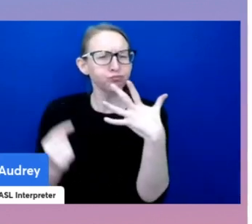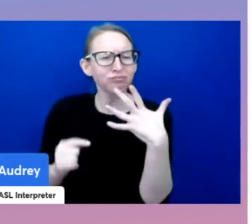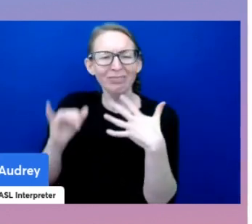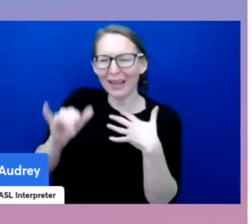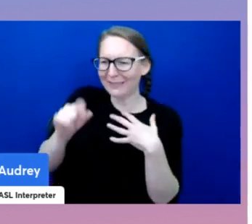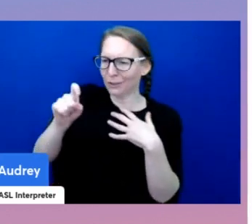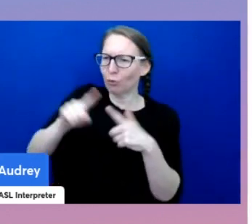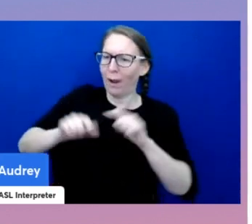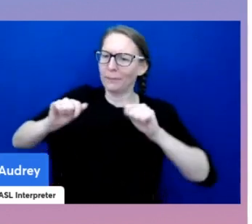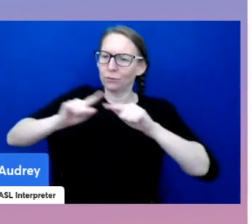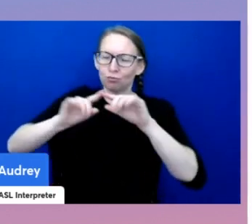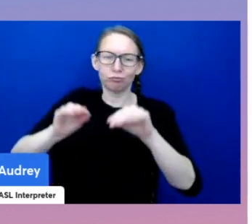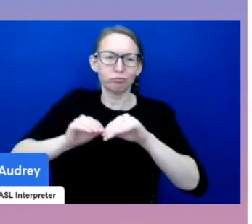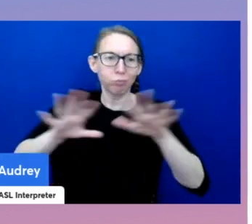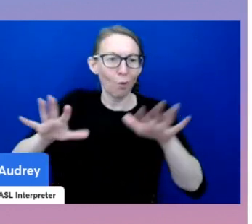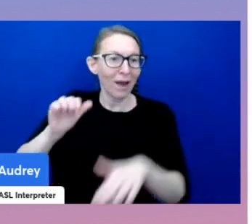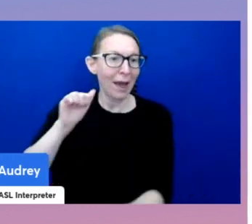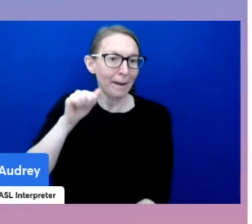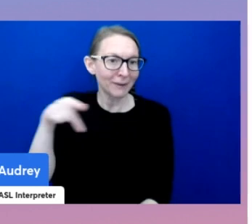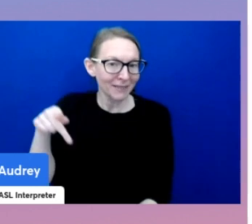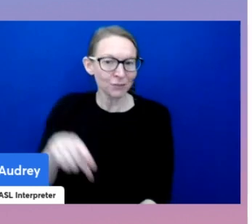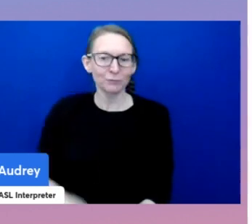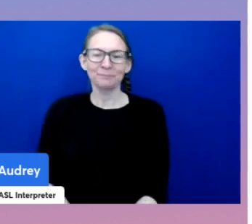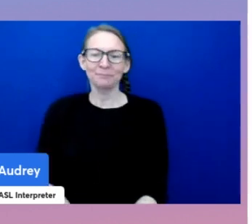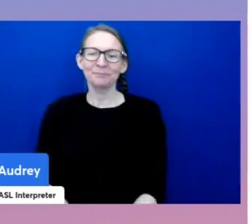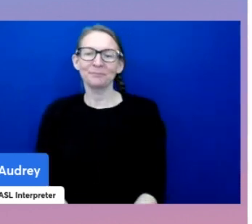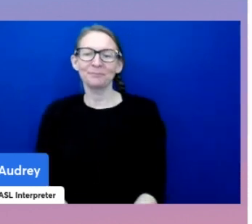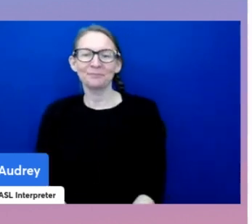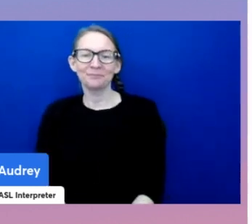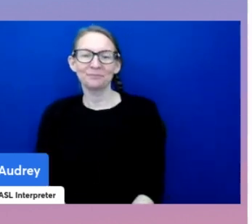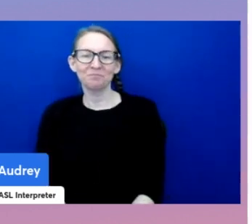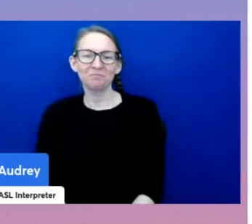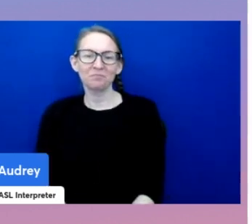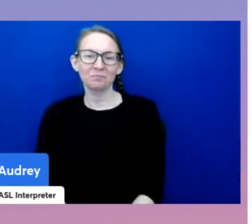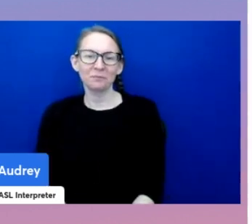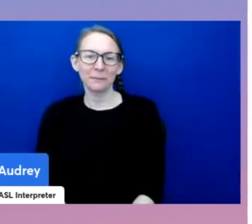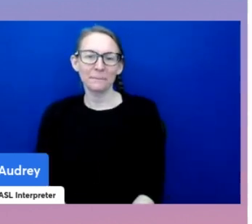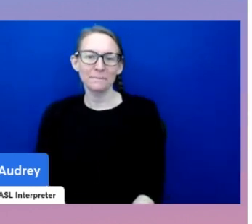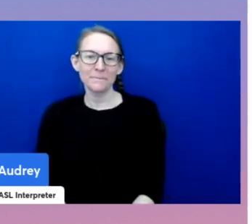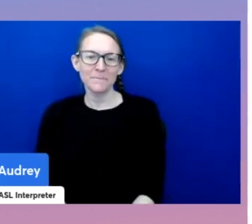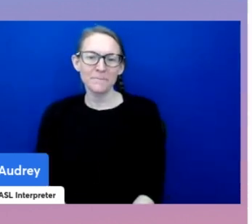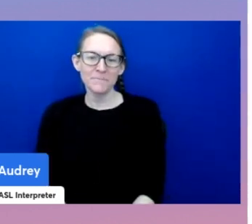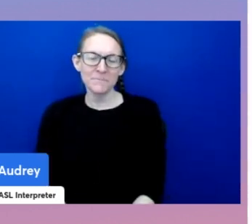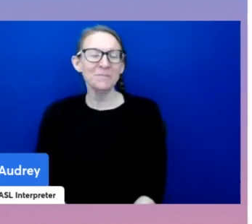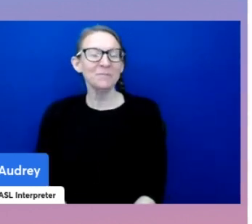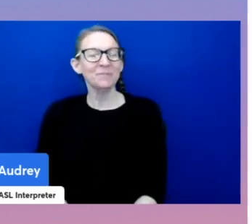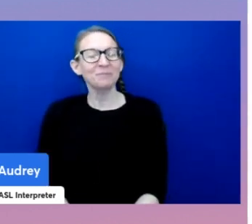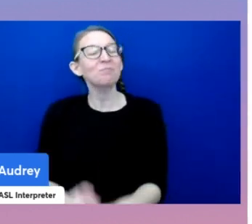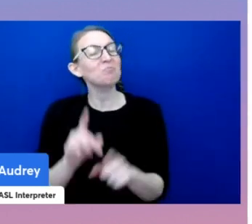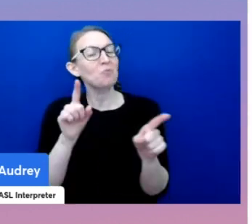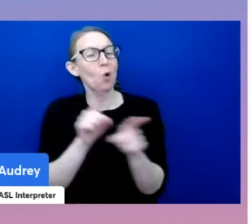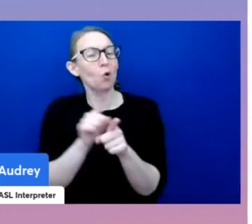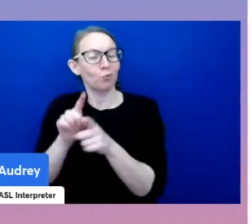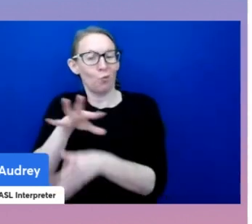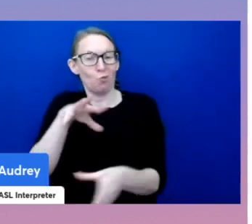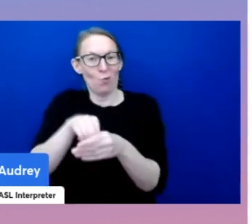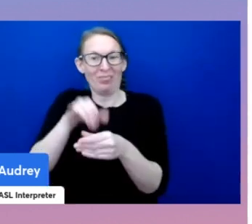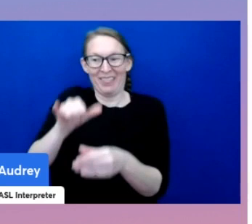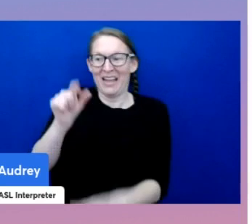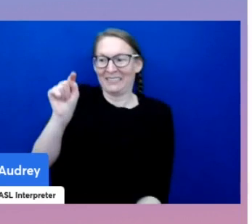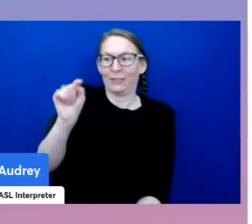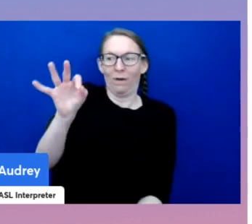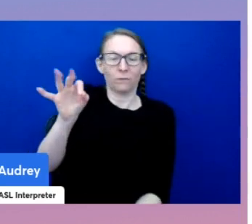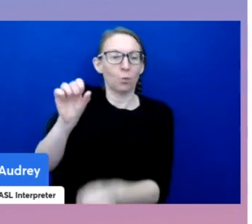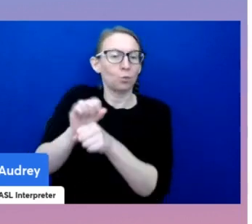to deploy an application. And that's also including the Terraform workspaces